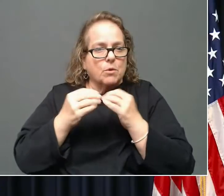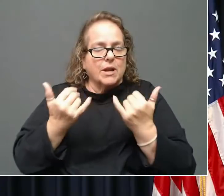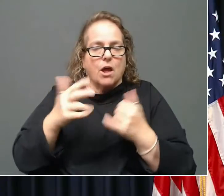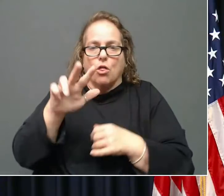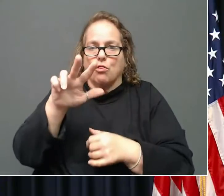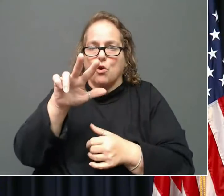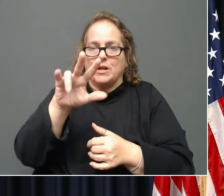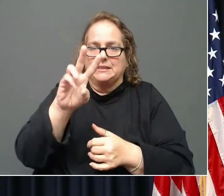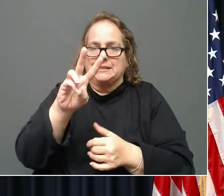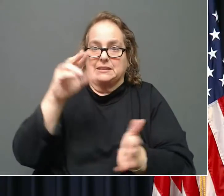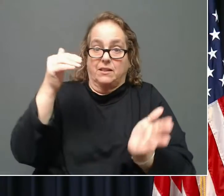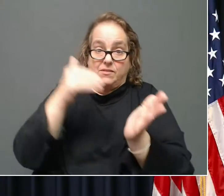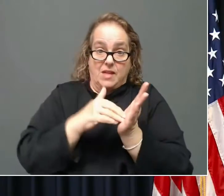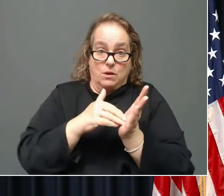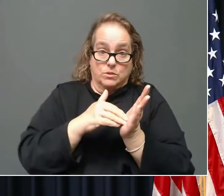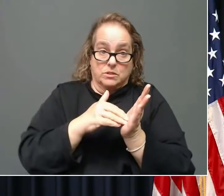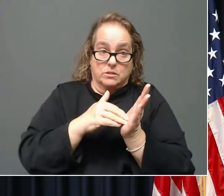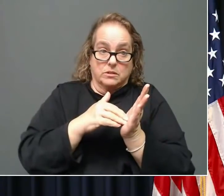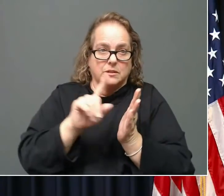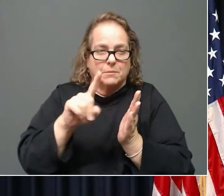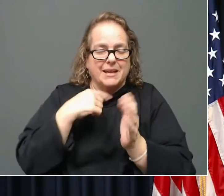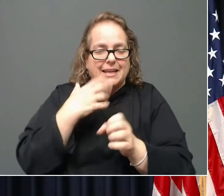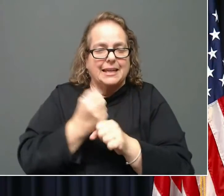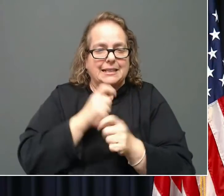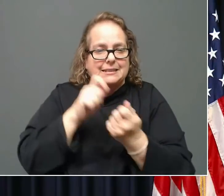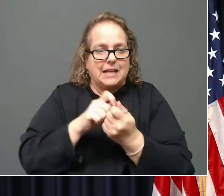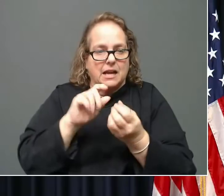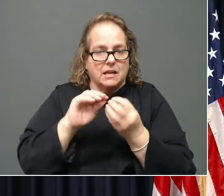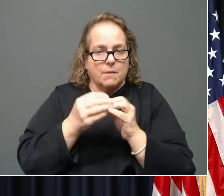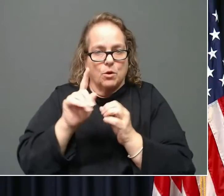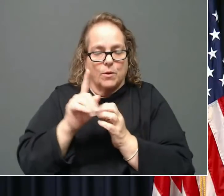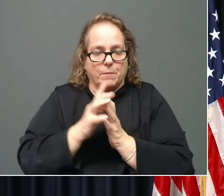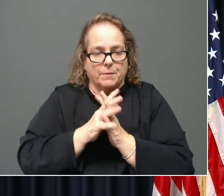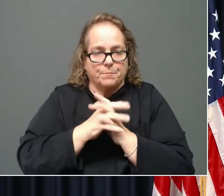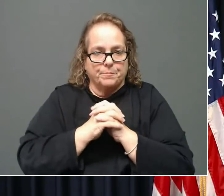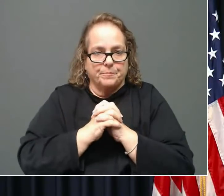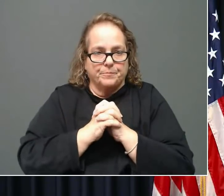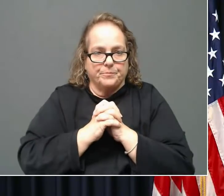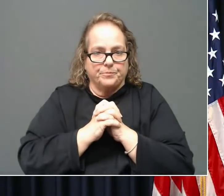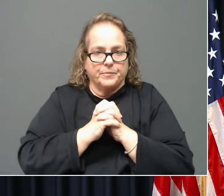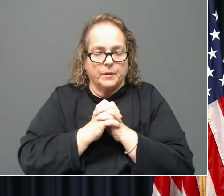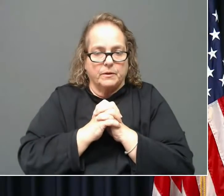36,000. Let me get the exact number because I know I have it.